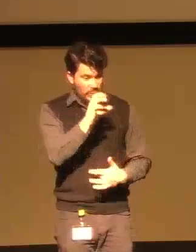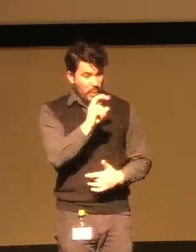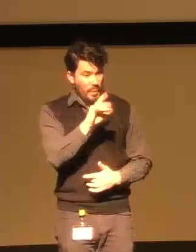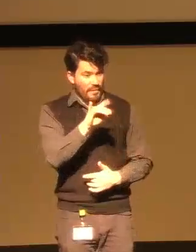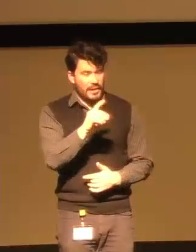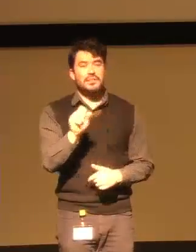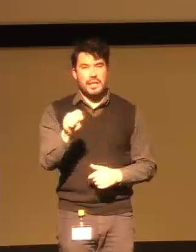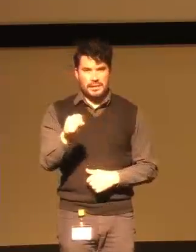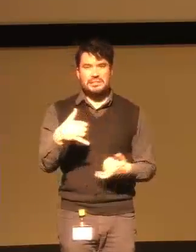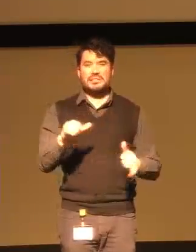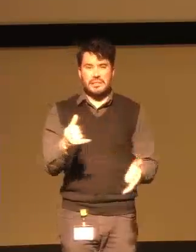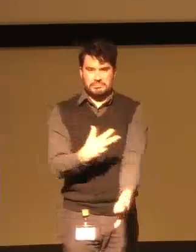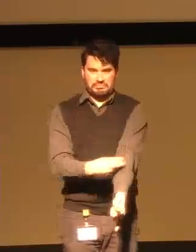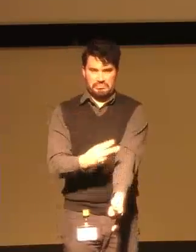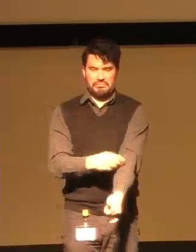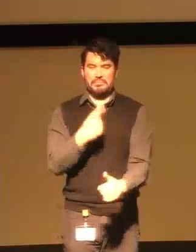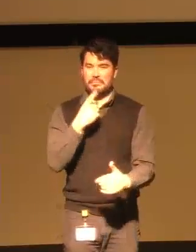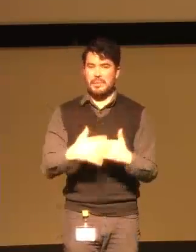Another question is,